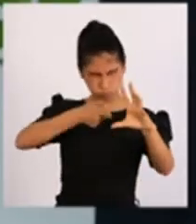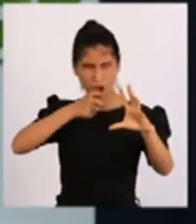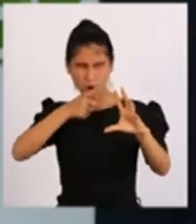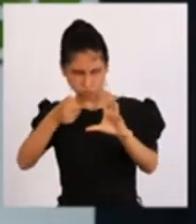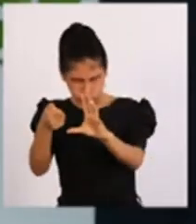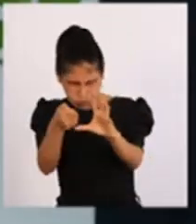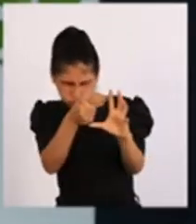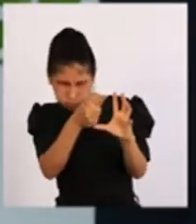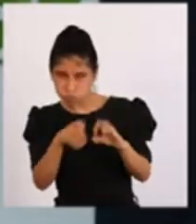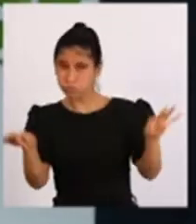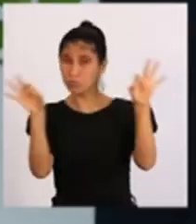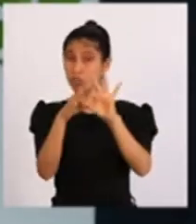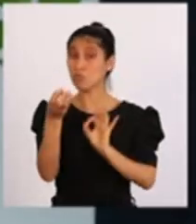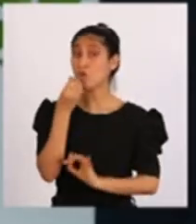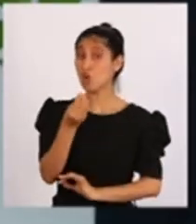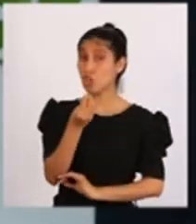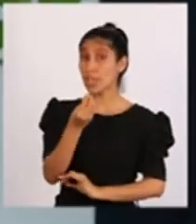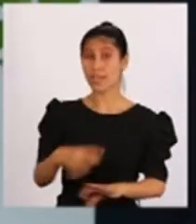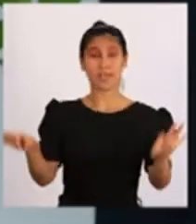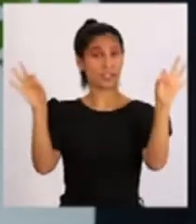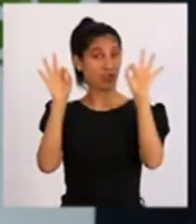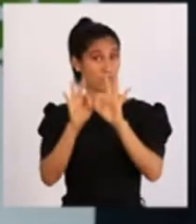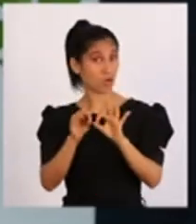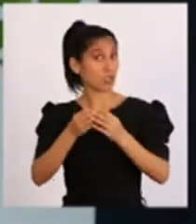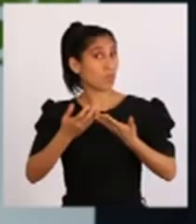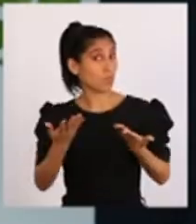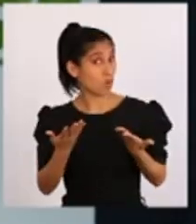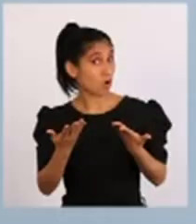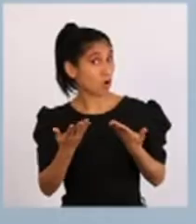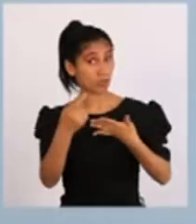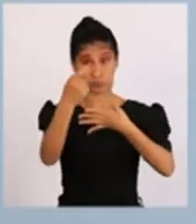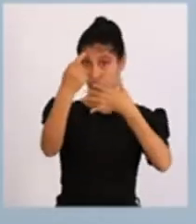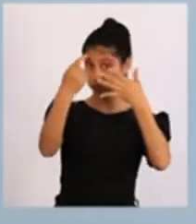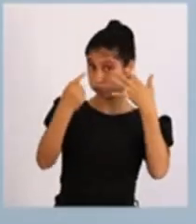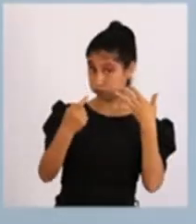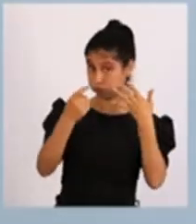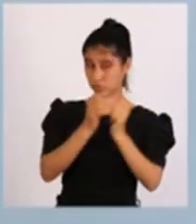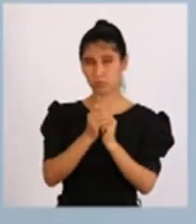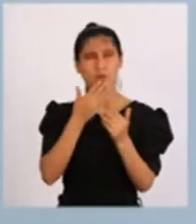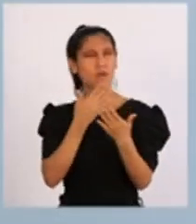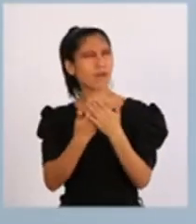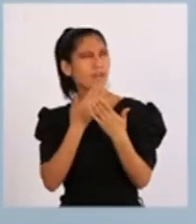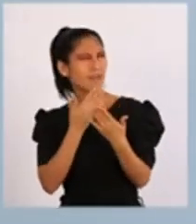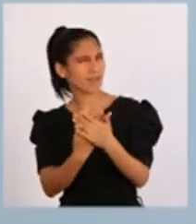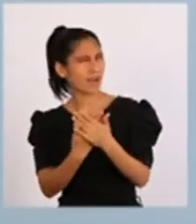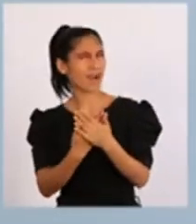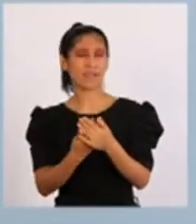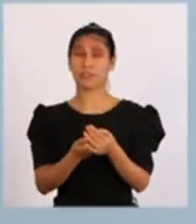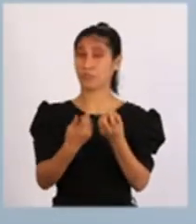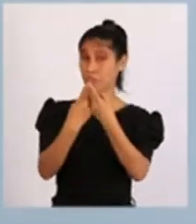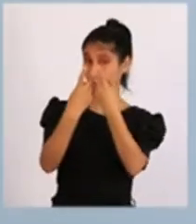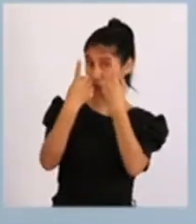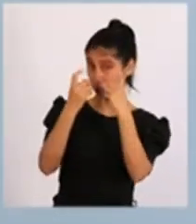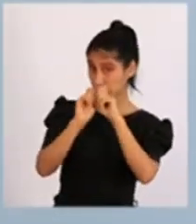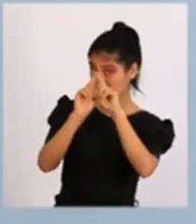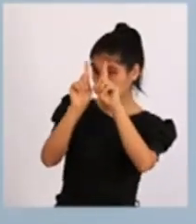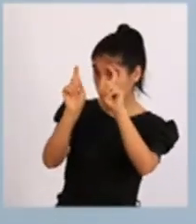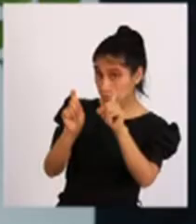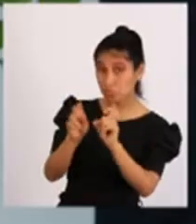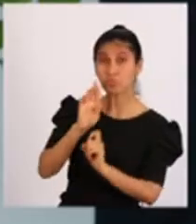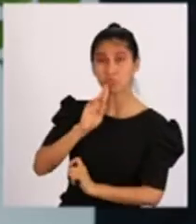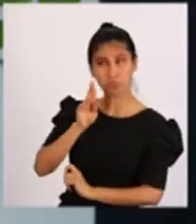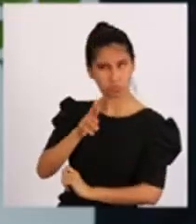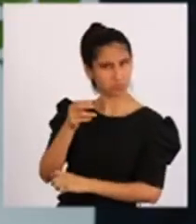home for many species and very important part of our planet. Thank you very much for the interview. You are an